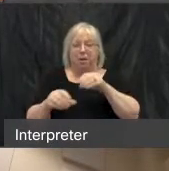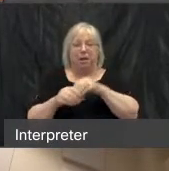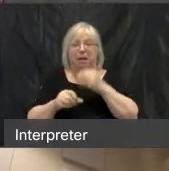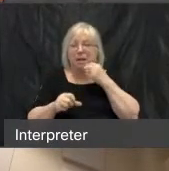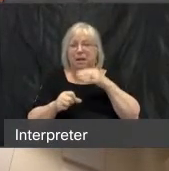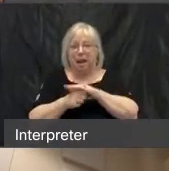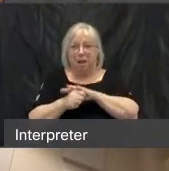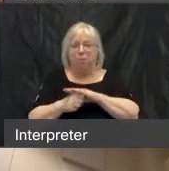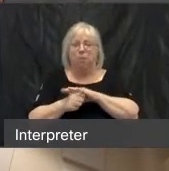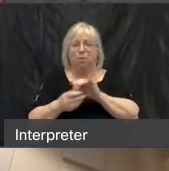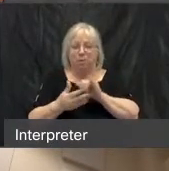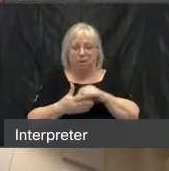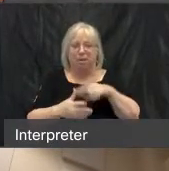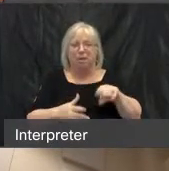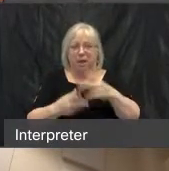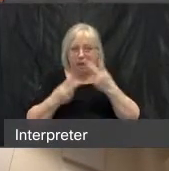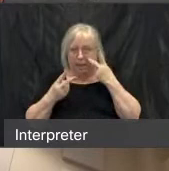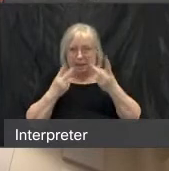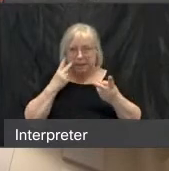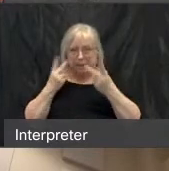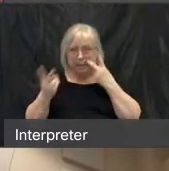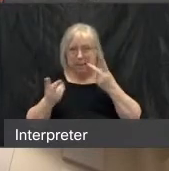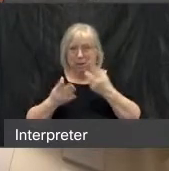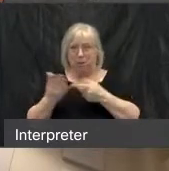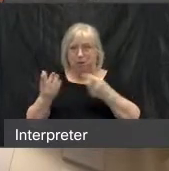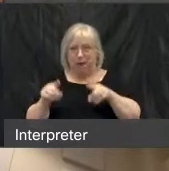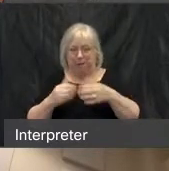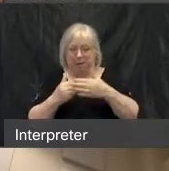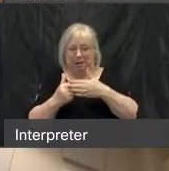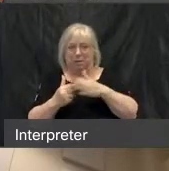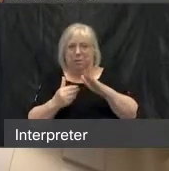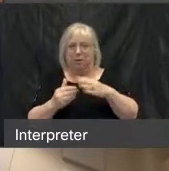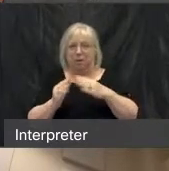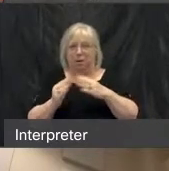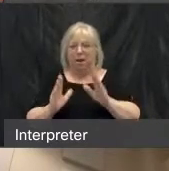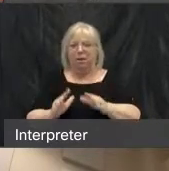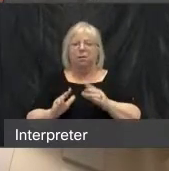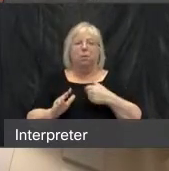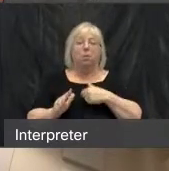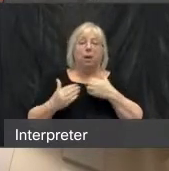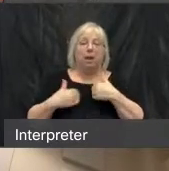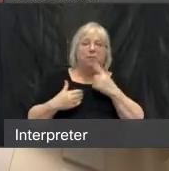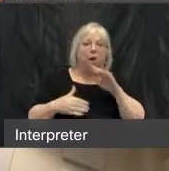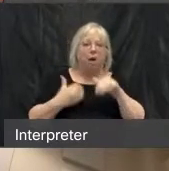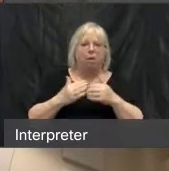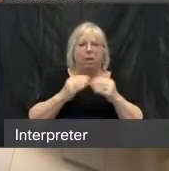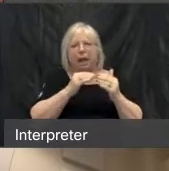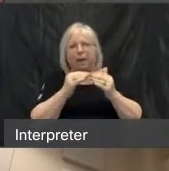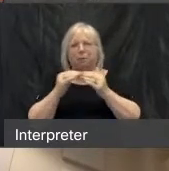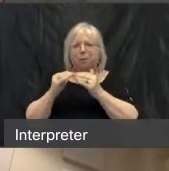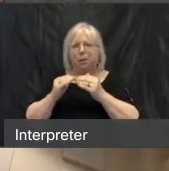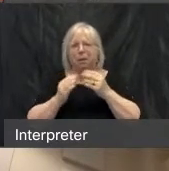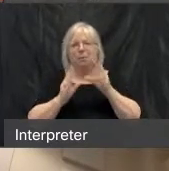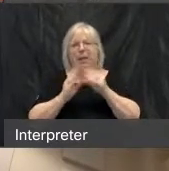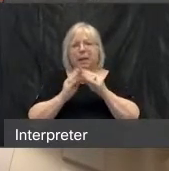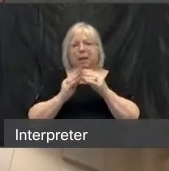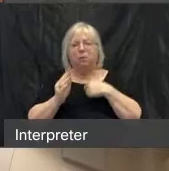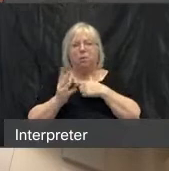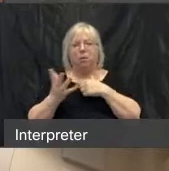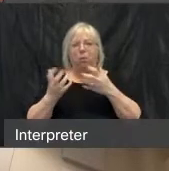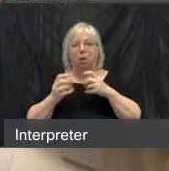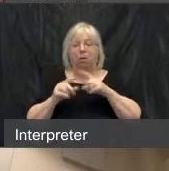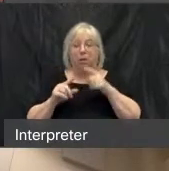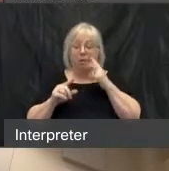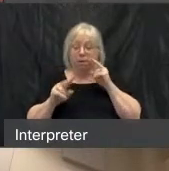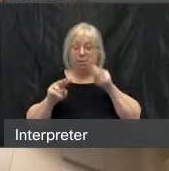can visually impact and see what's going on at their house. I mean, we can have all the equity meetings that we want, but if I'm looking at